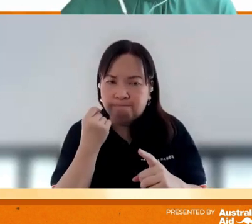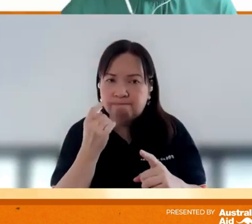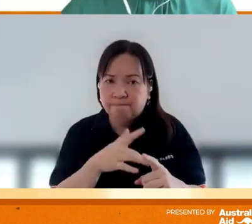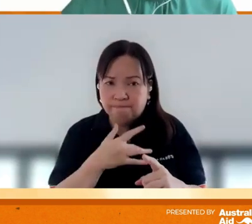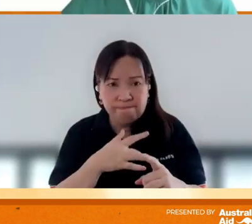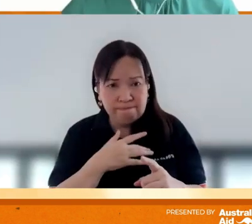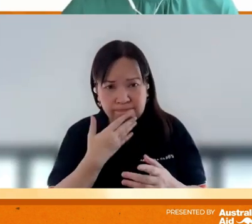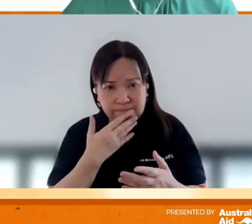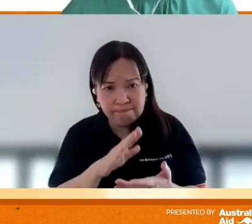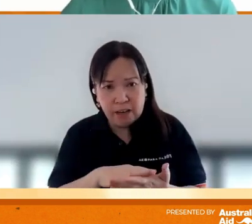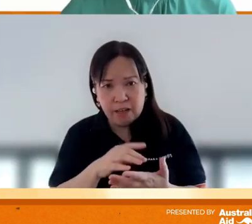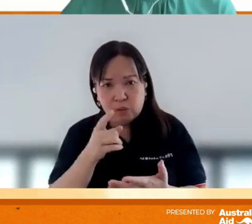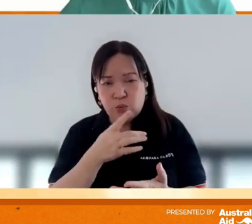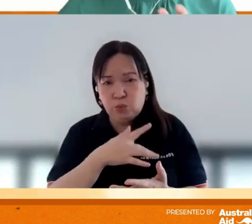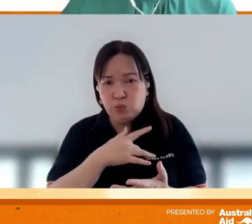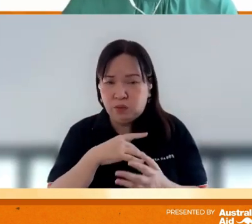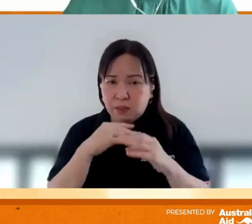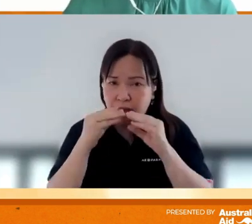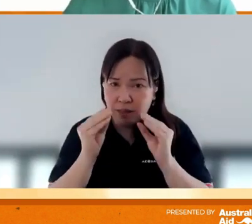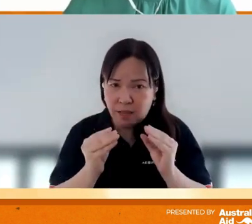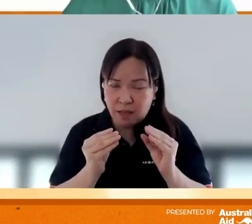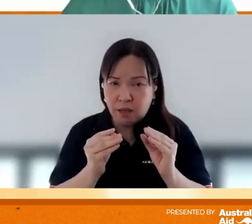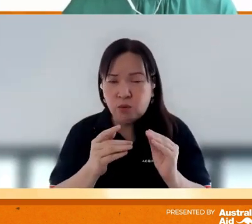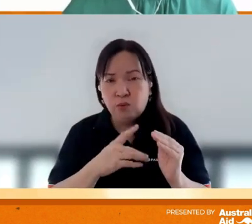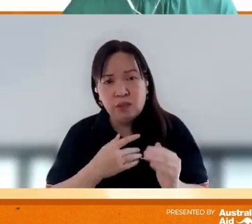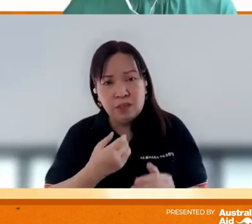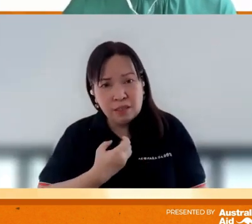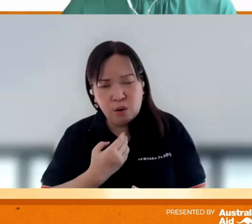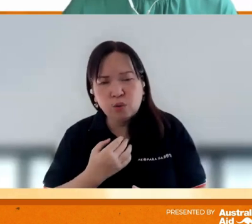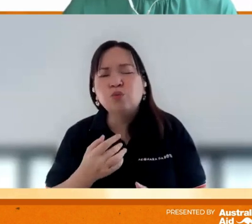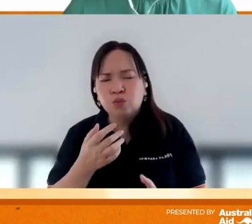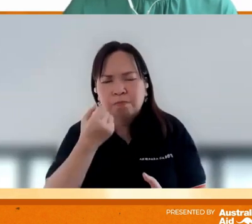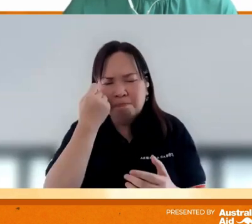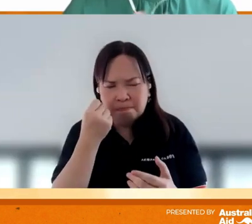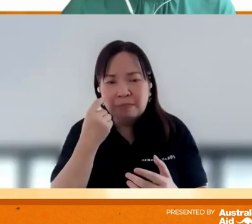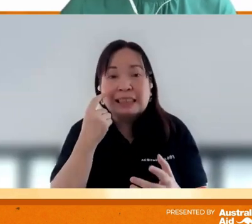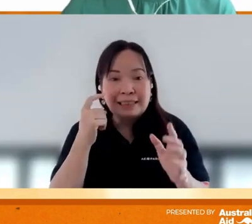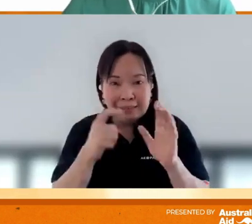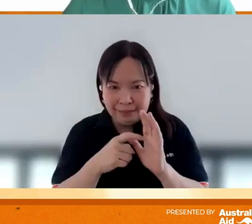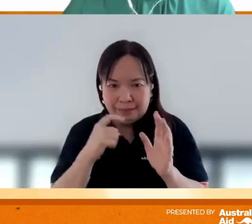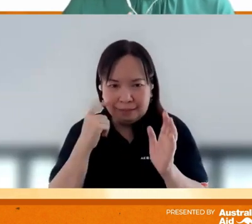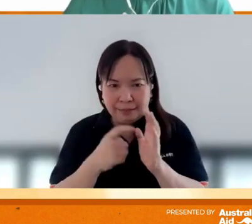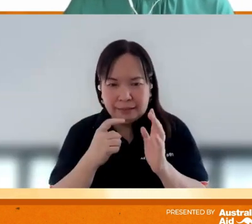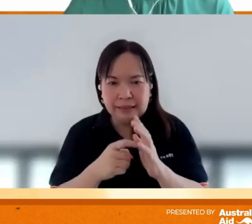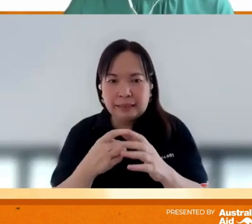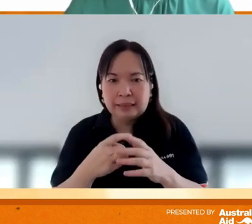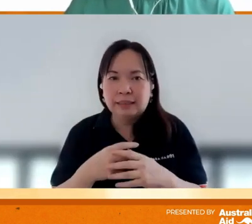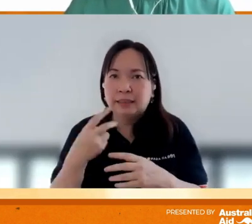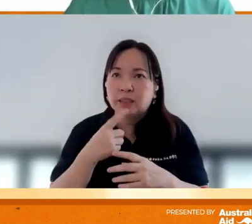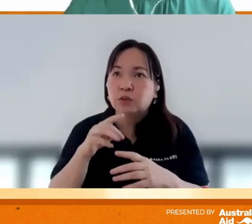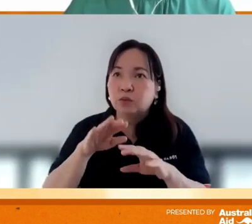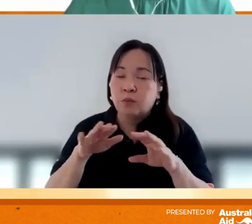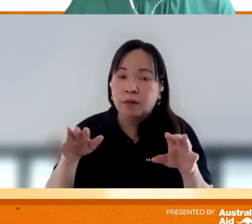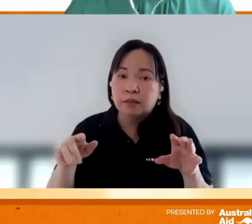feeling sad or, takot sila. Okay? Another one is important for these kids is